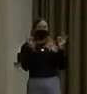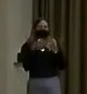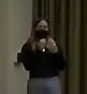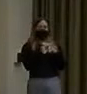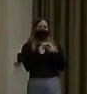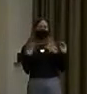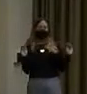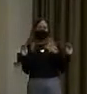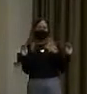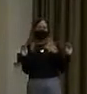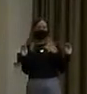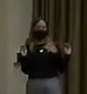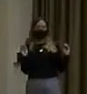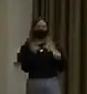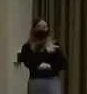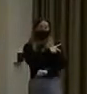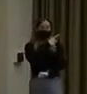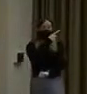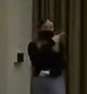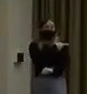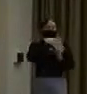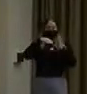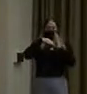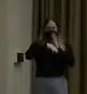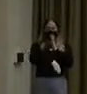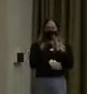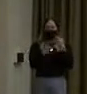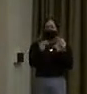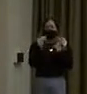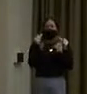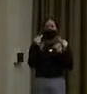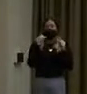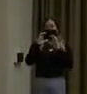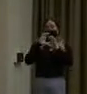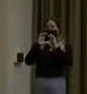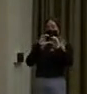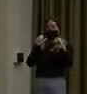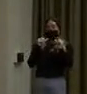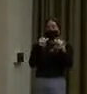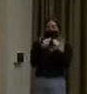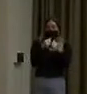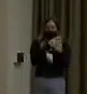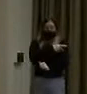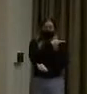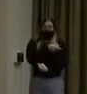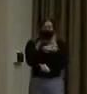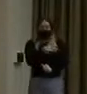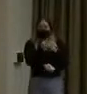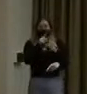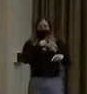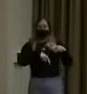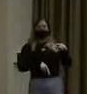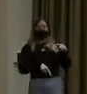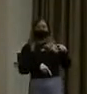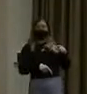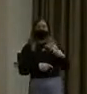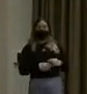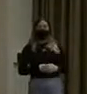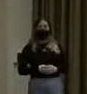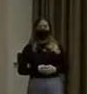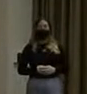And oftentimes patients were crashing so quickly that you couldn't really communicate with them either. And as a result,